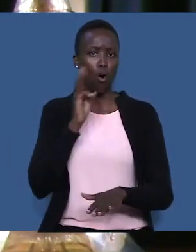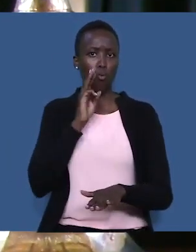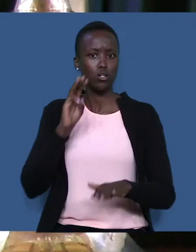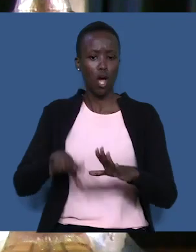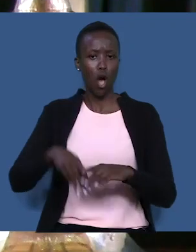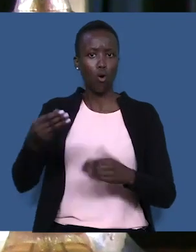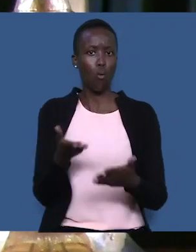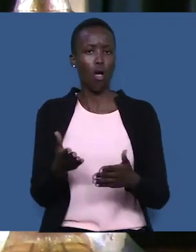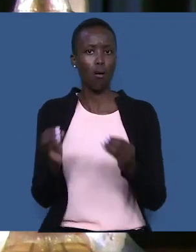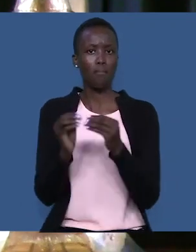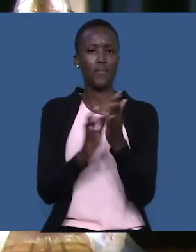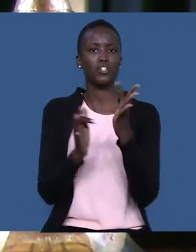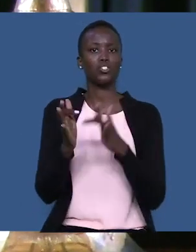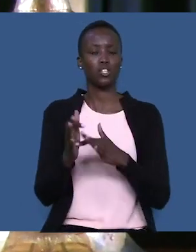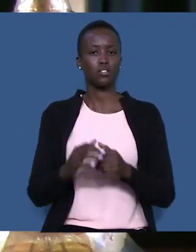to Jesus.